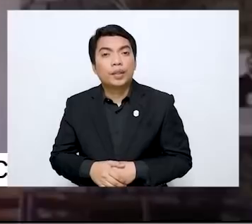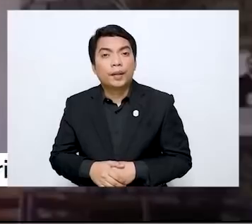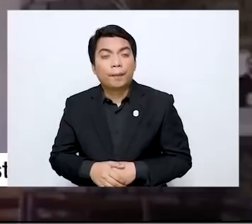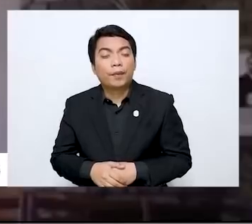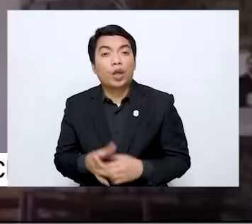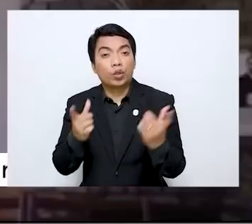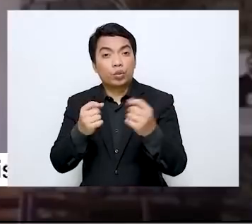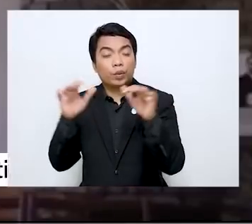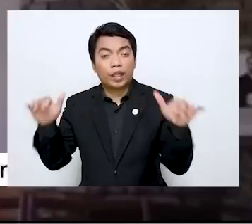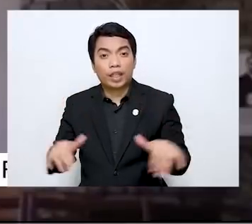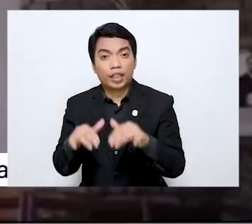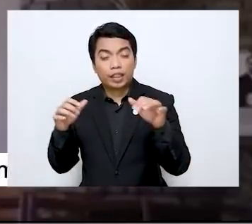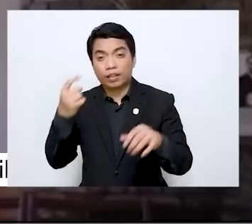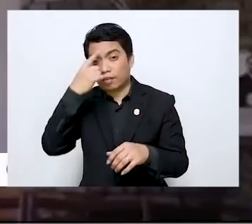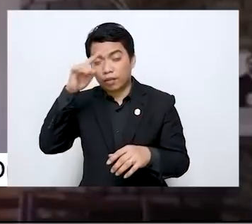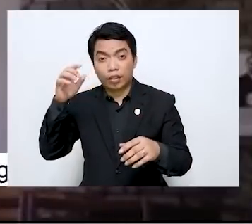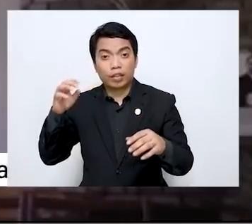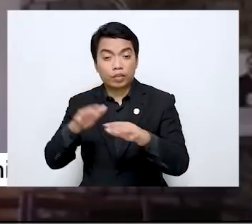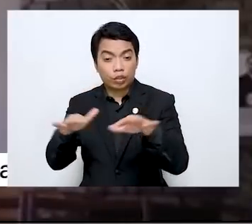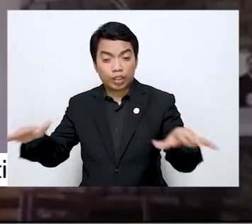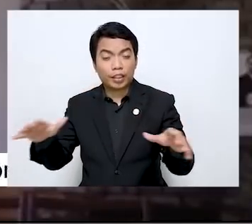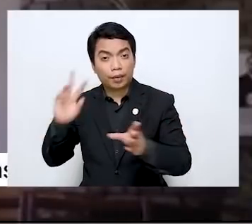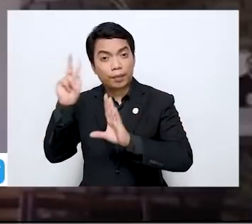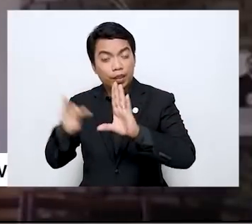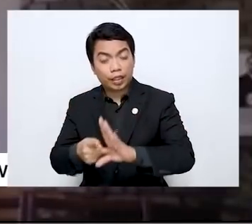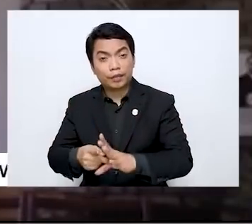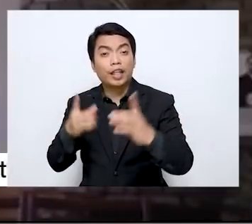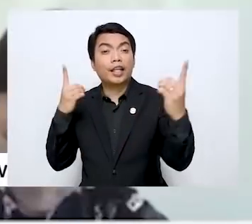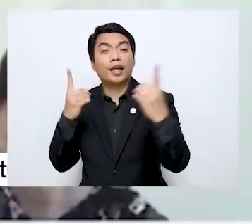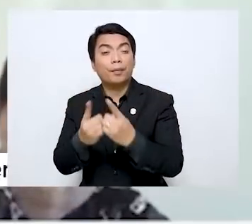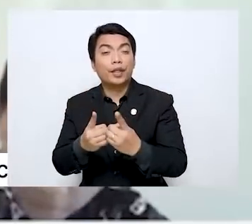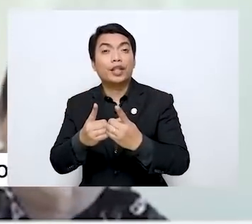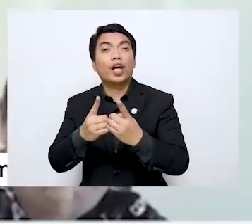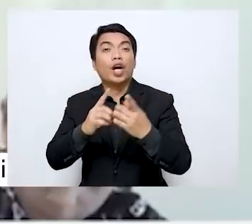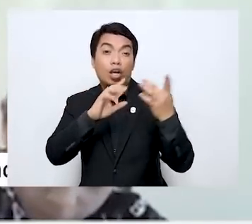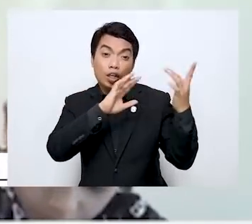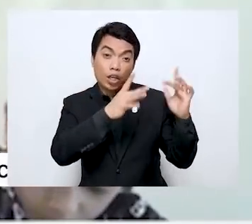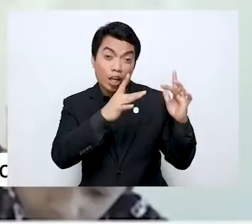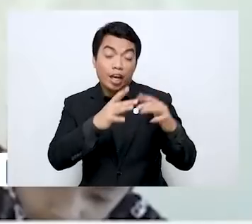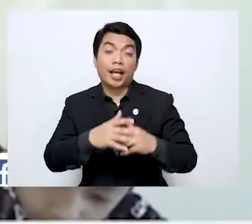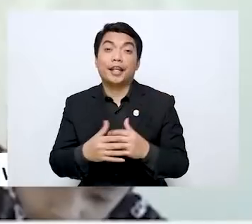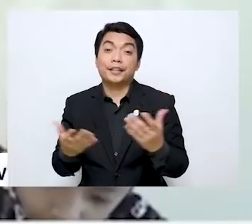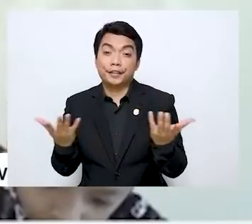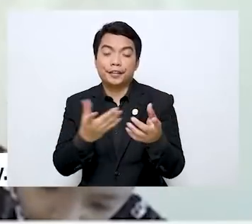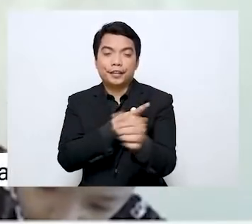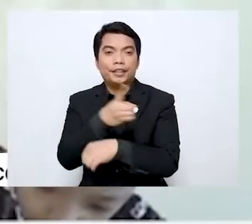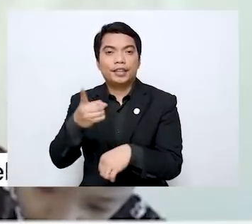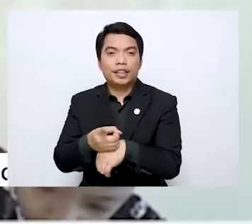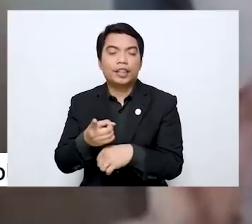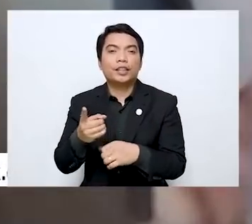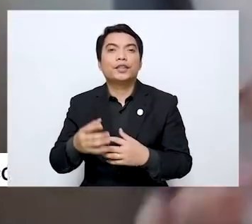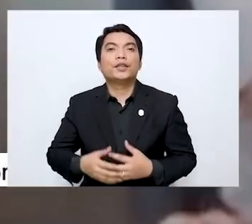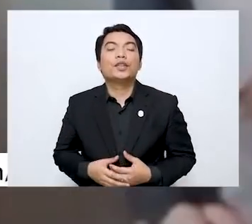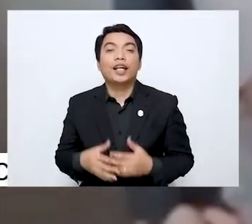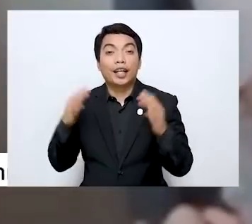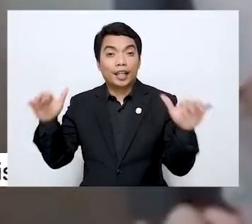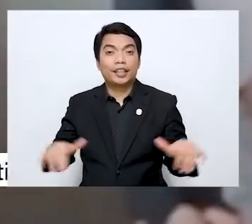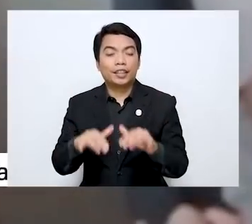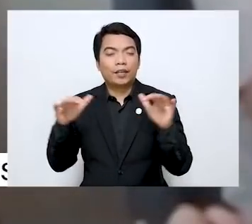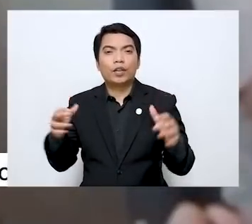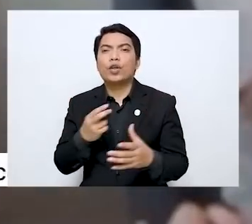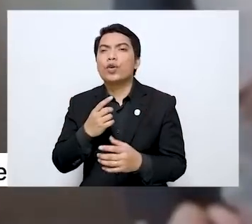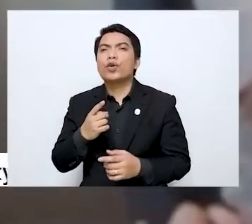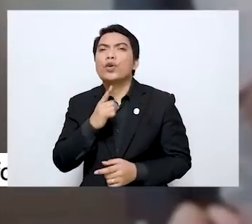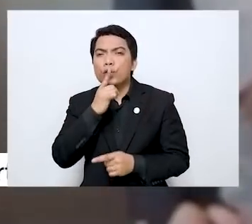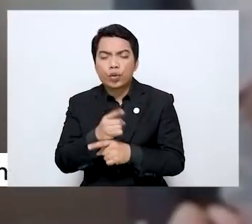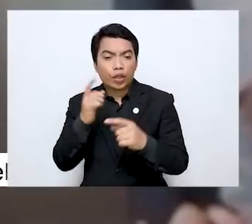Us activity for the children to participate and see each other virtually from all over the district. This activity truly excited the kids and